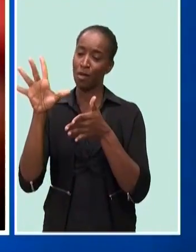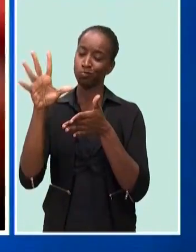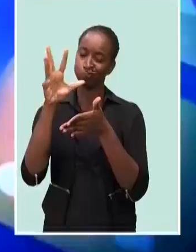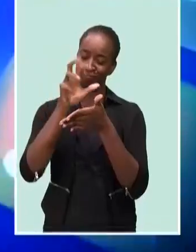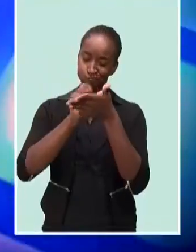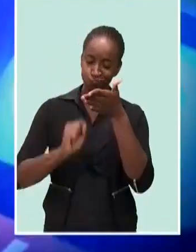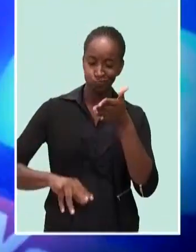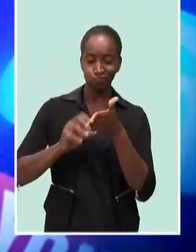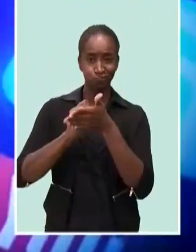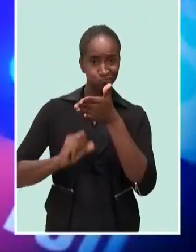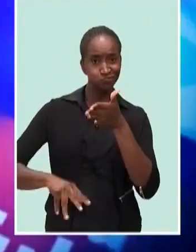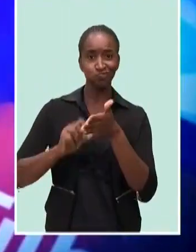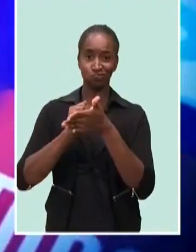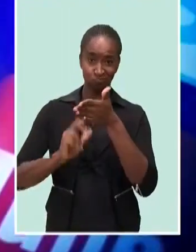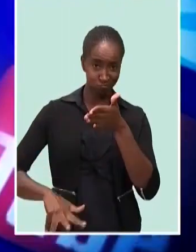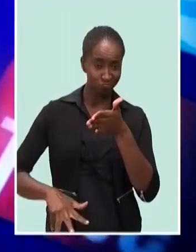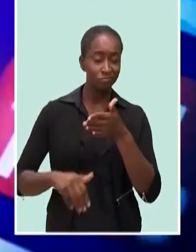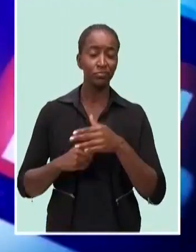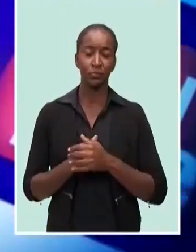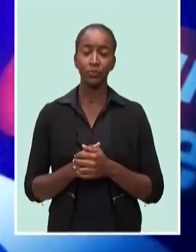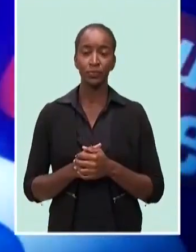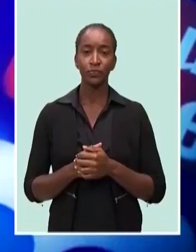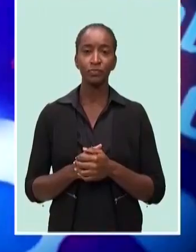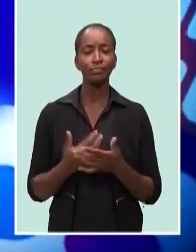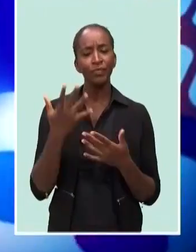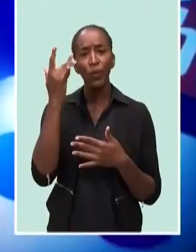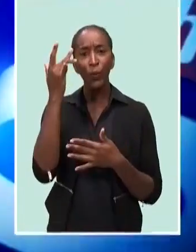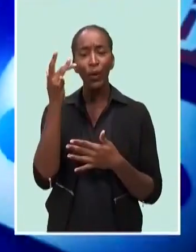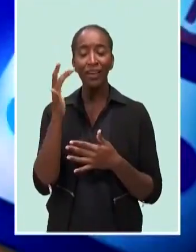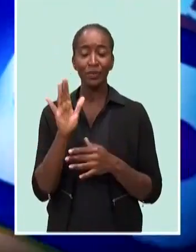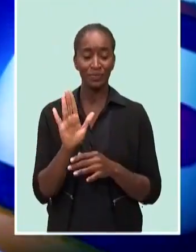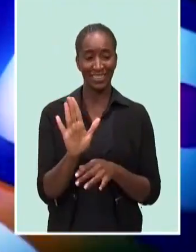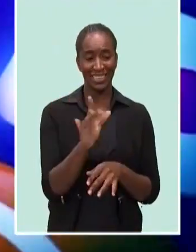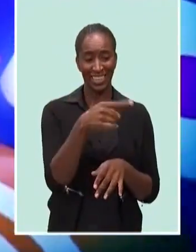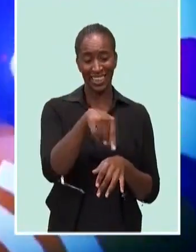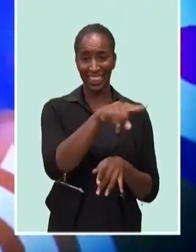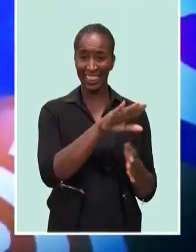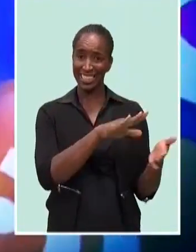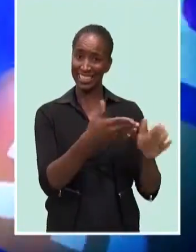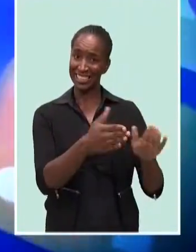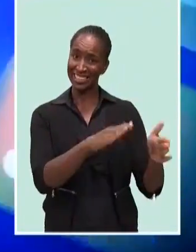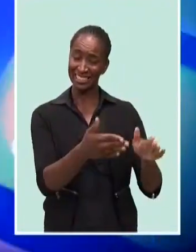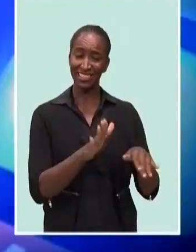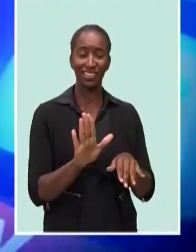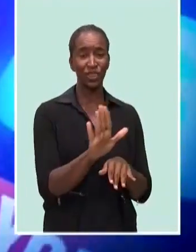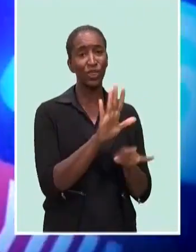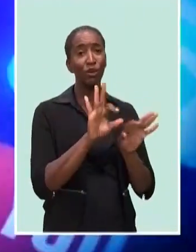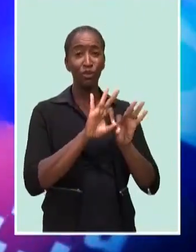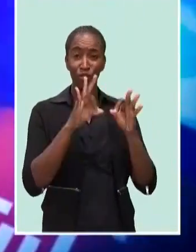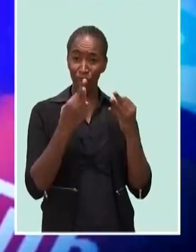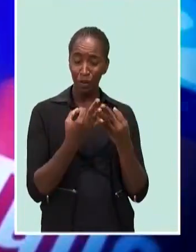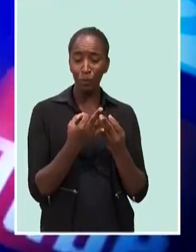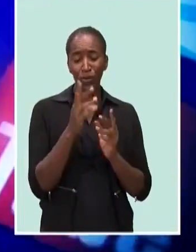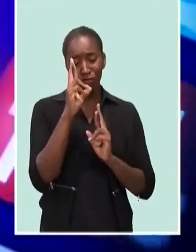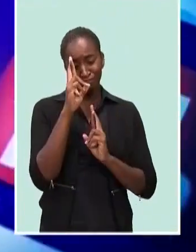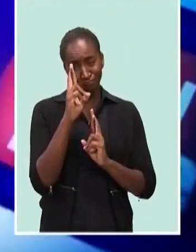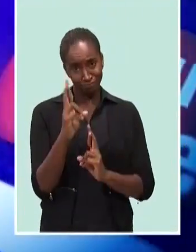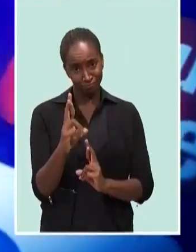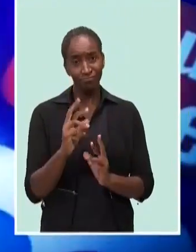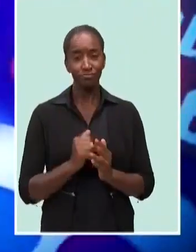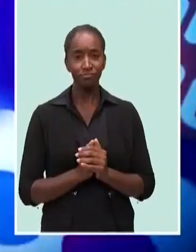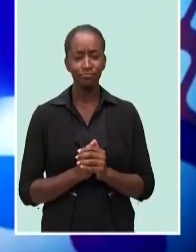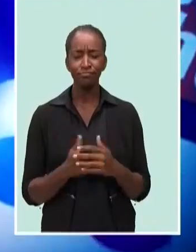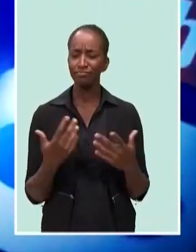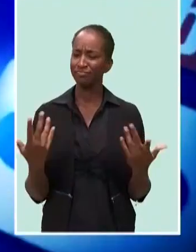And they said they're doing that out of respect for the victims' families. But the question still remains, how did the social media